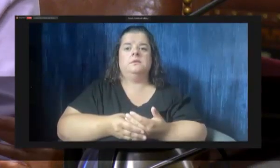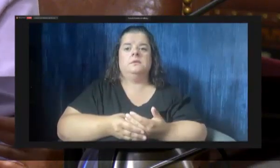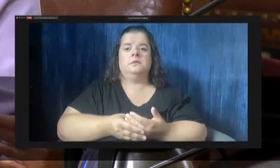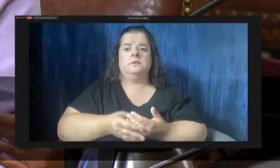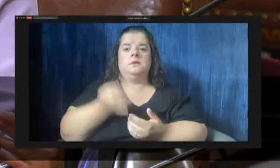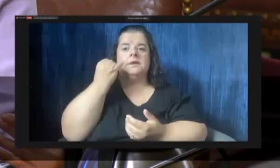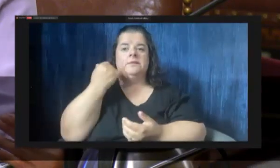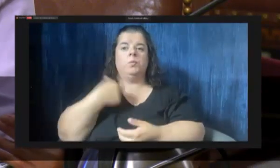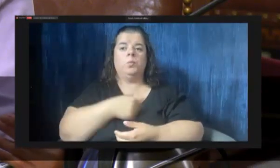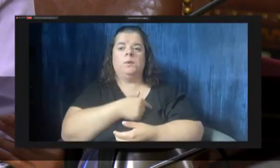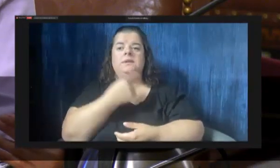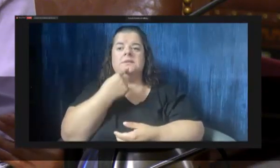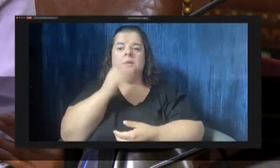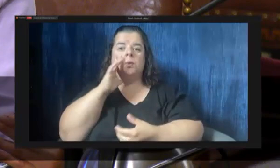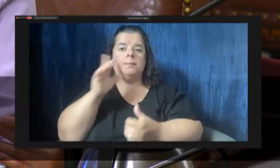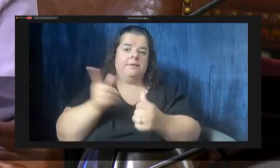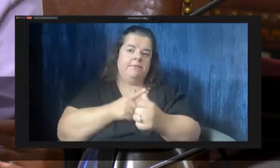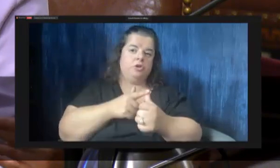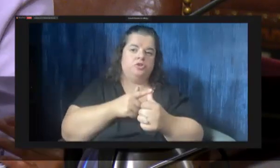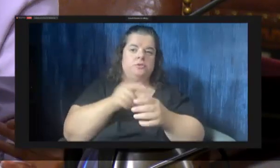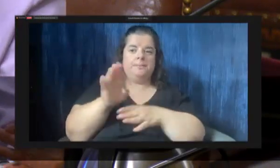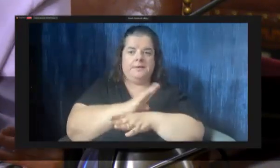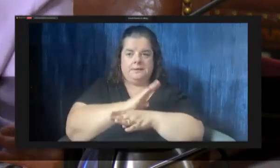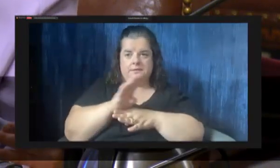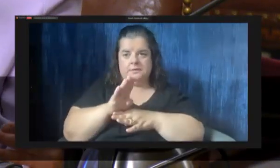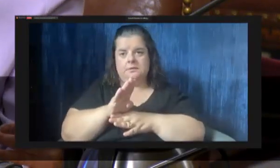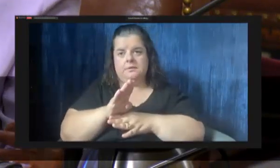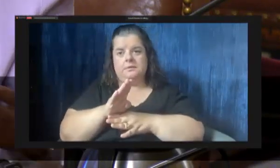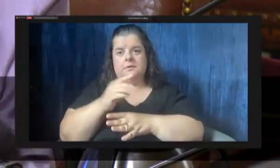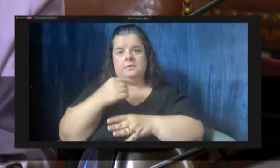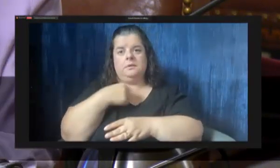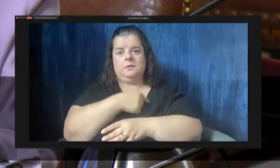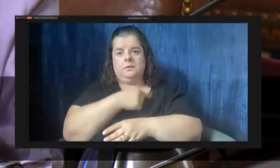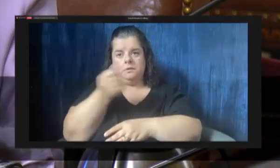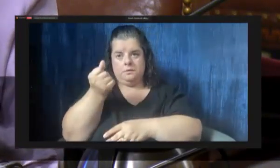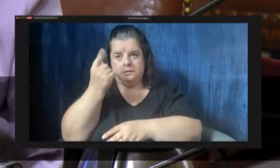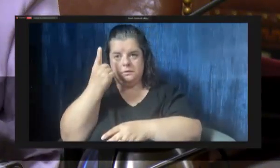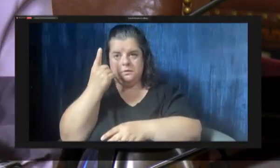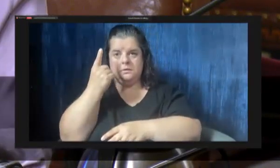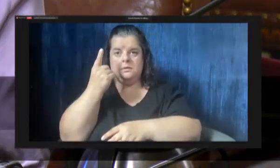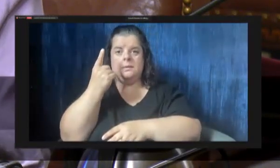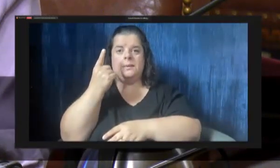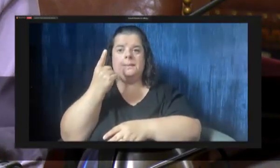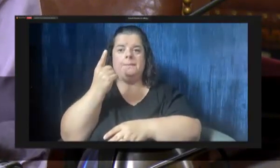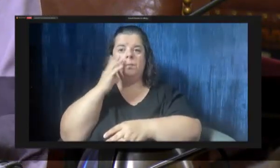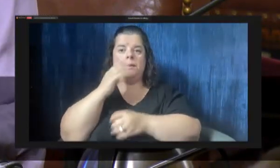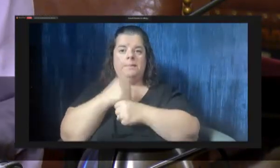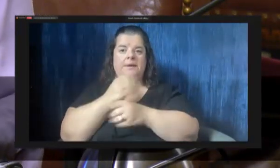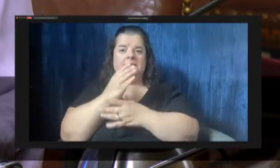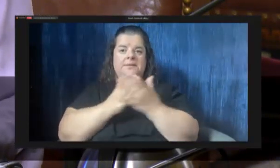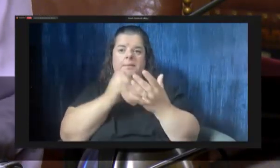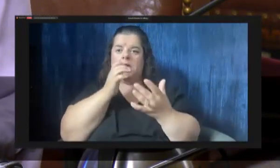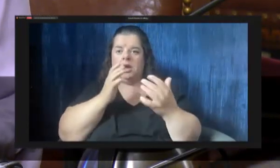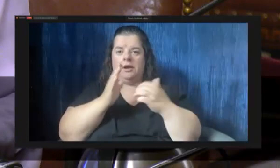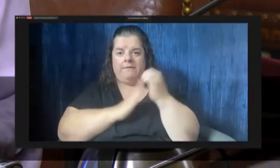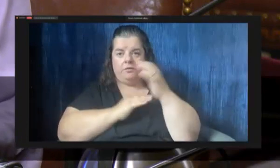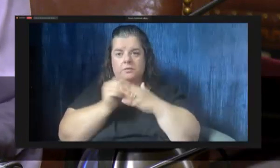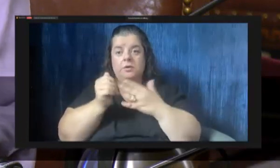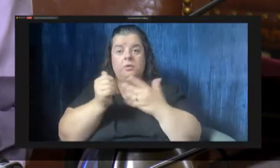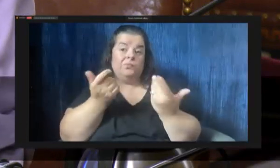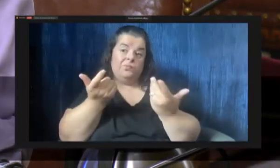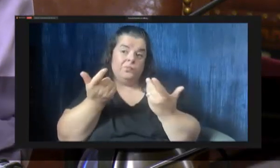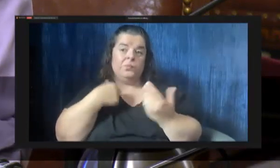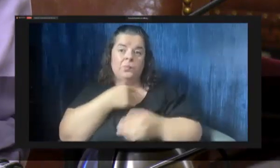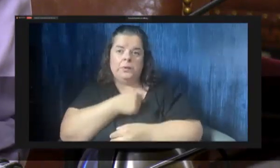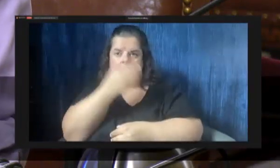said we will make this the first order of business, and we understanding that that is going to create some discomfort. I mean, truly understanding